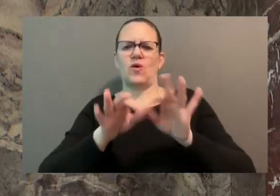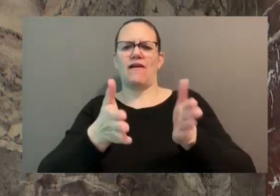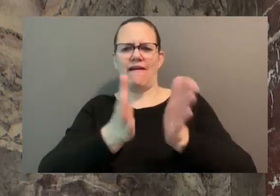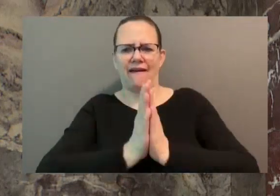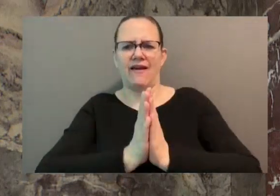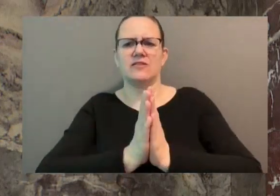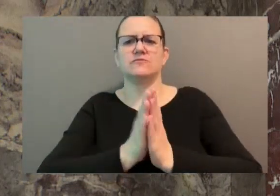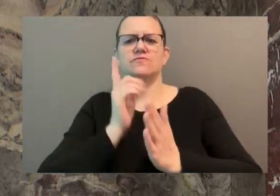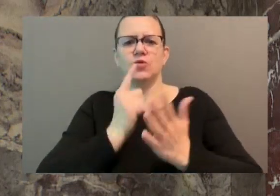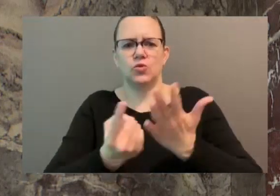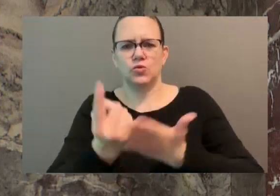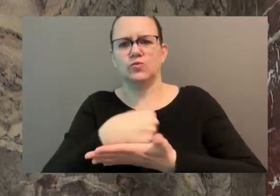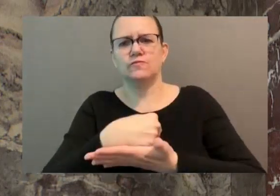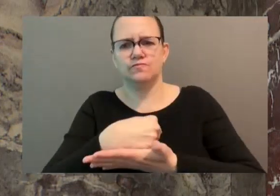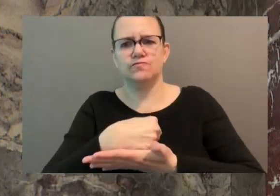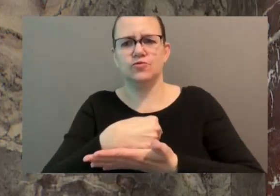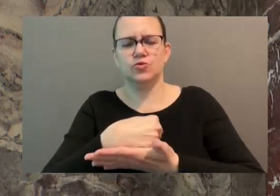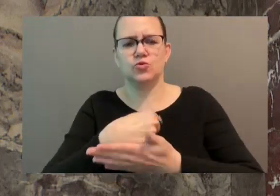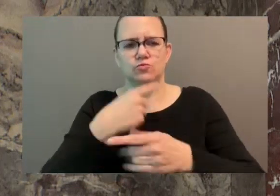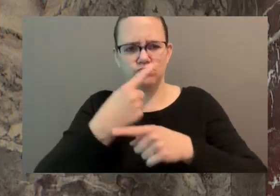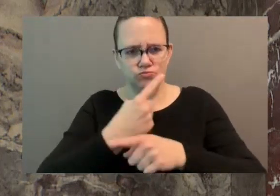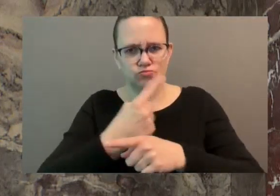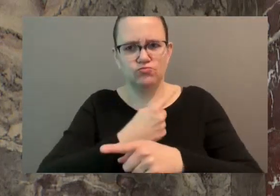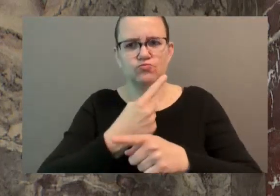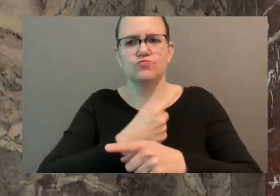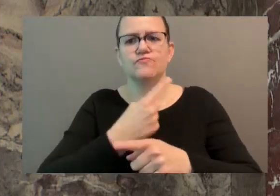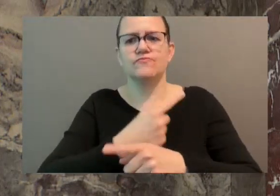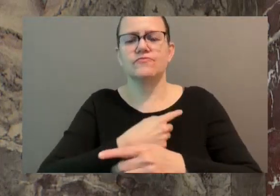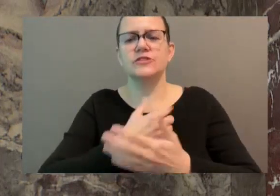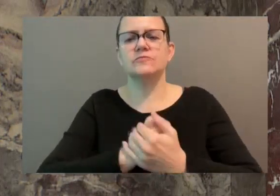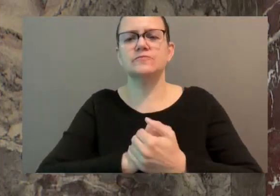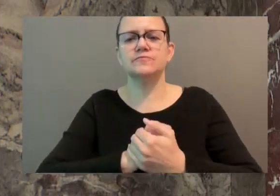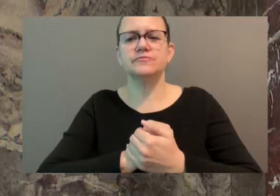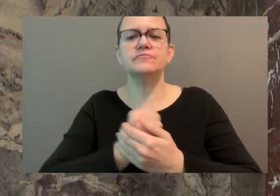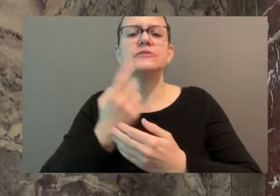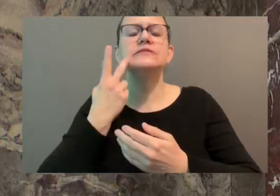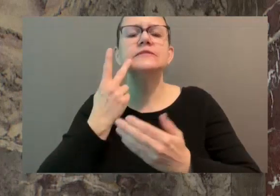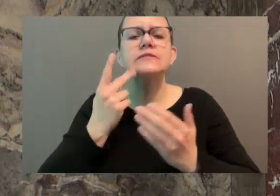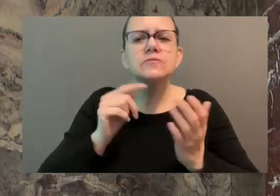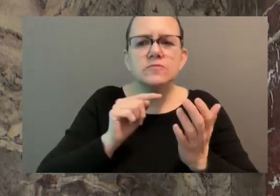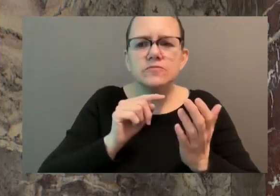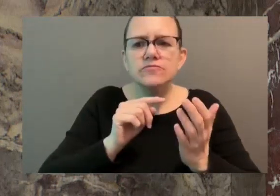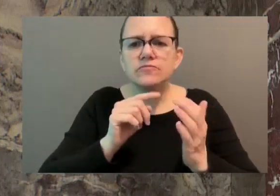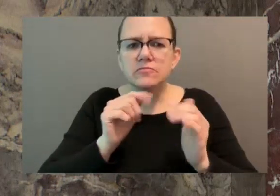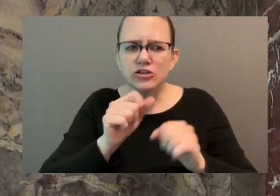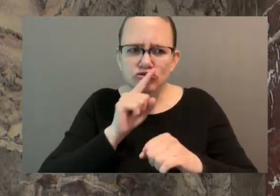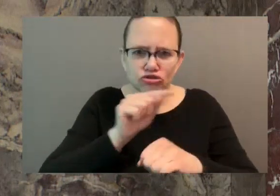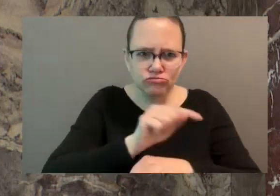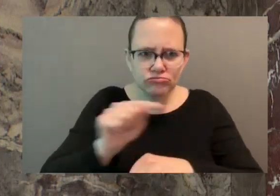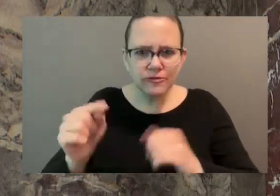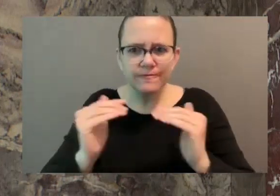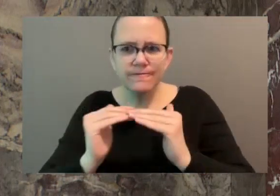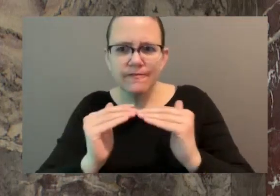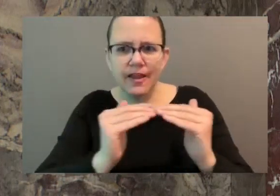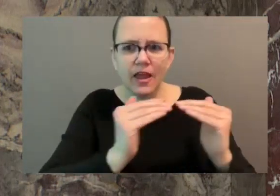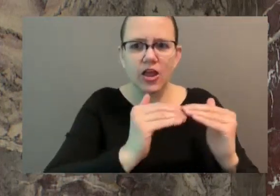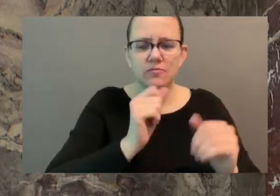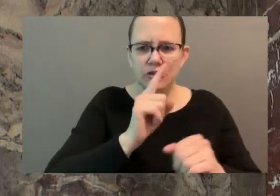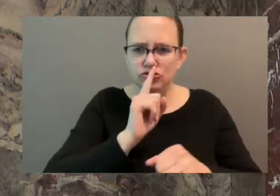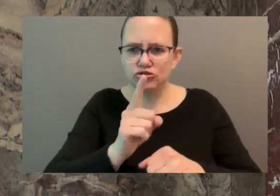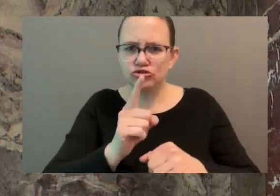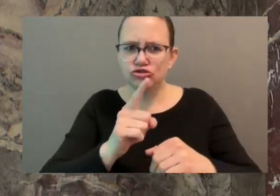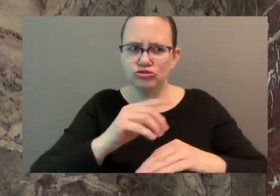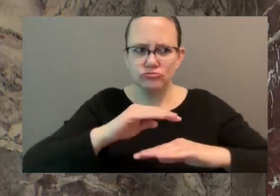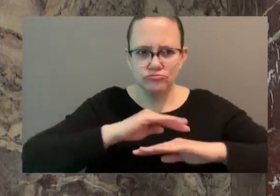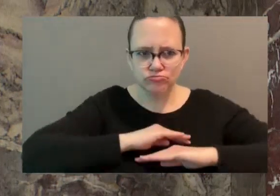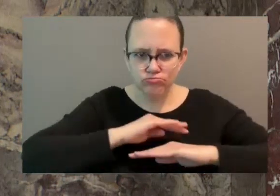that they are able to have confidence in the system, that everybody is getting a fair shake when they go and apply to government for money